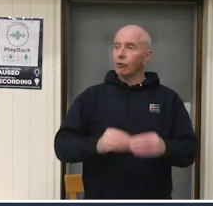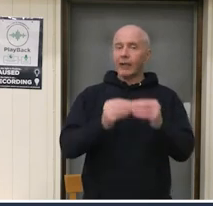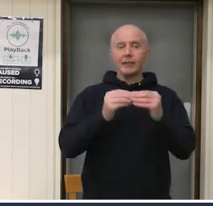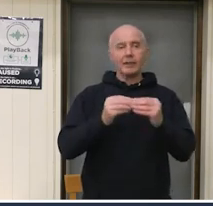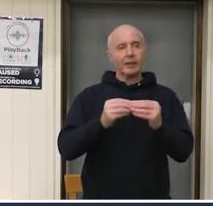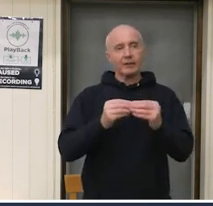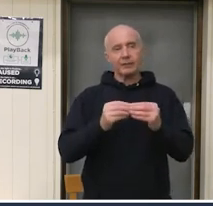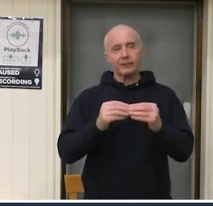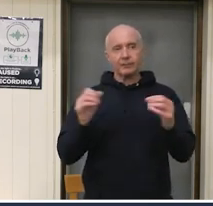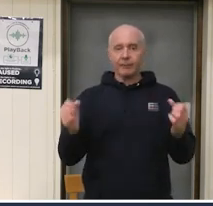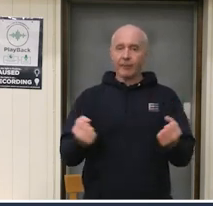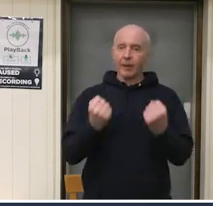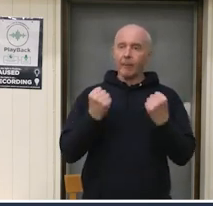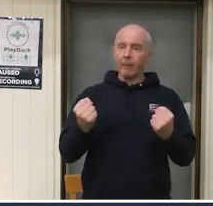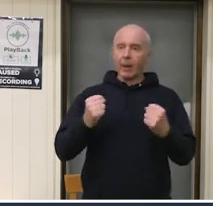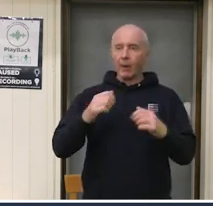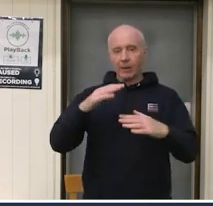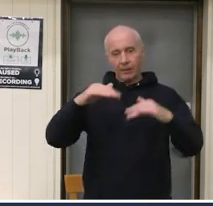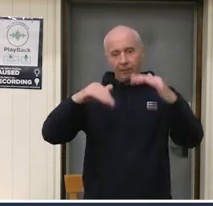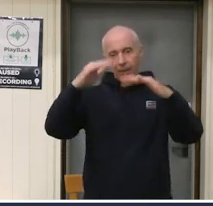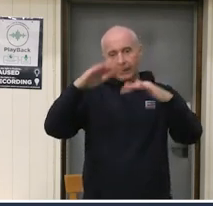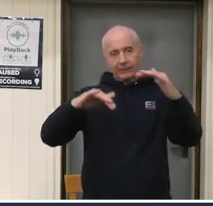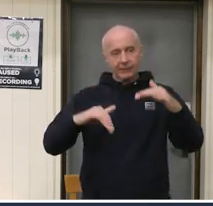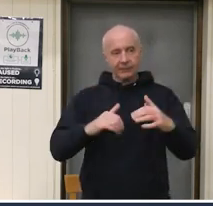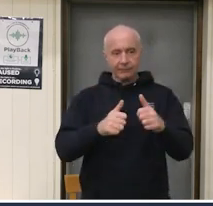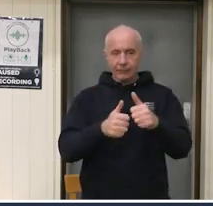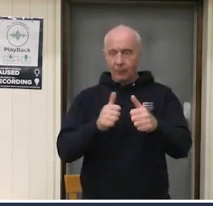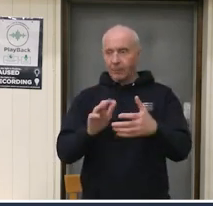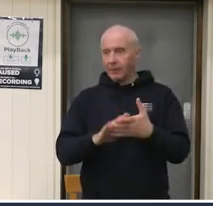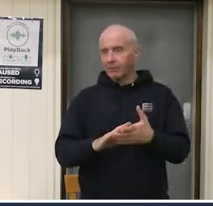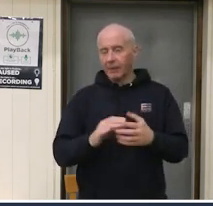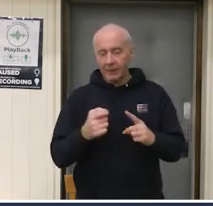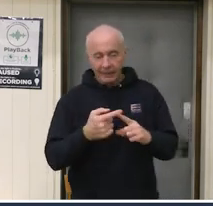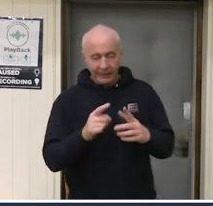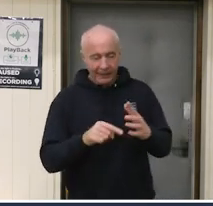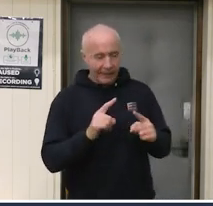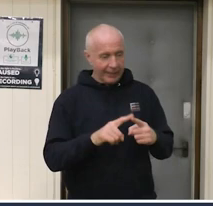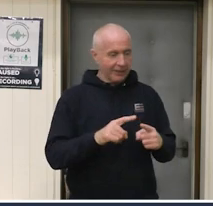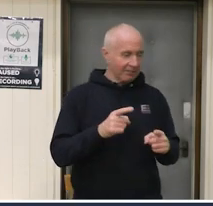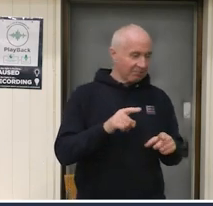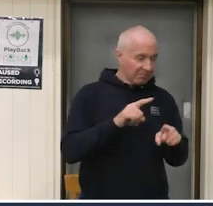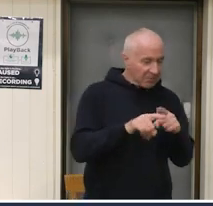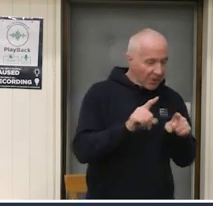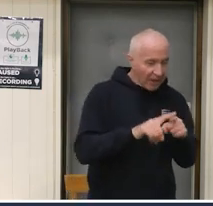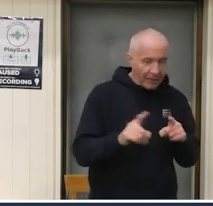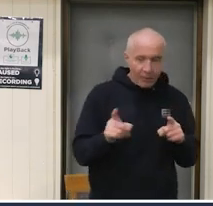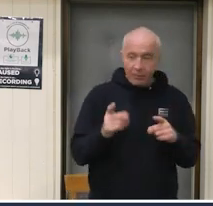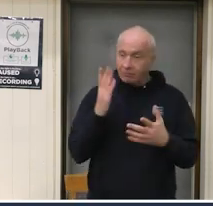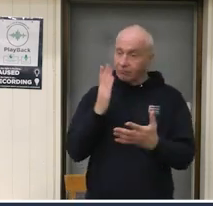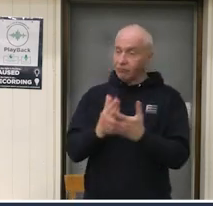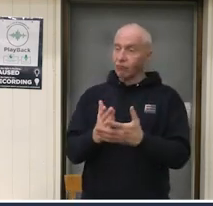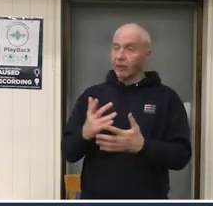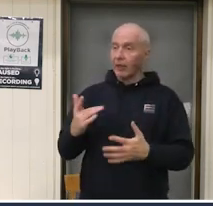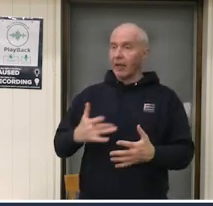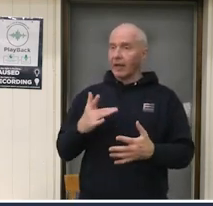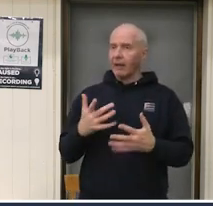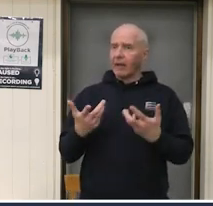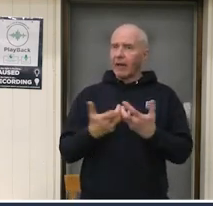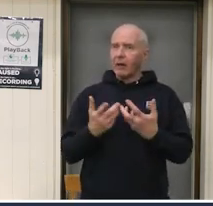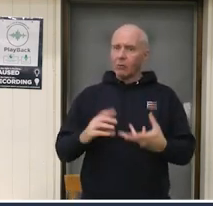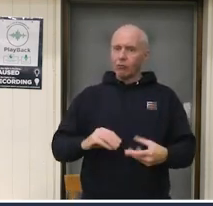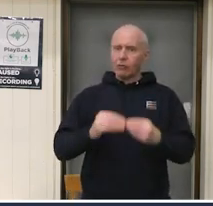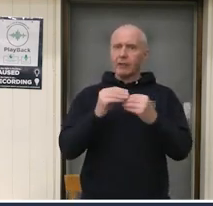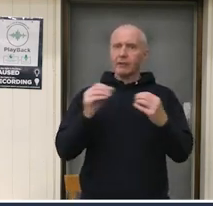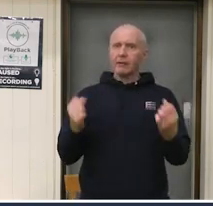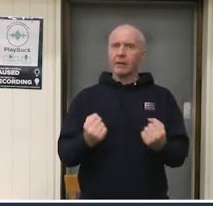mind. This is all very well. Kate's just mucking about, telling us all this amazing science, but in reality, what does it mean to make a power station?